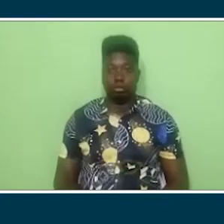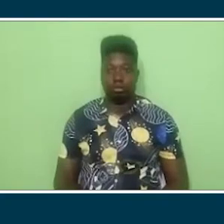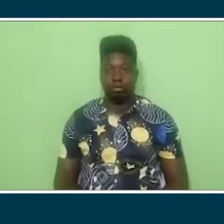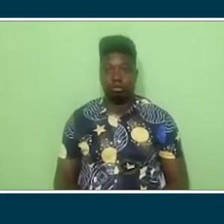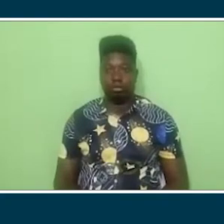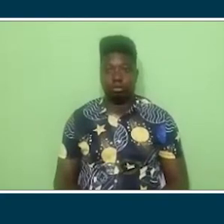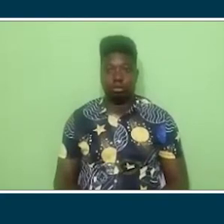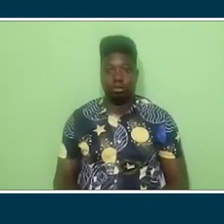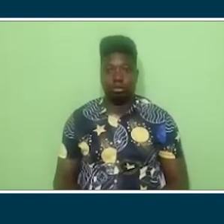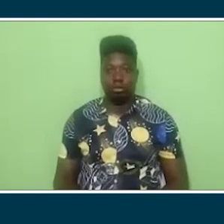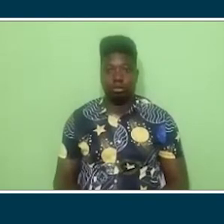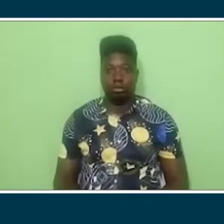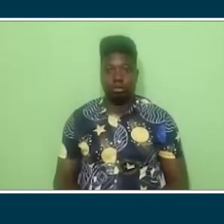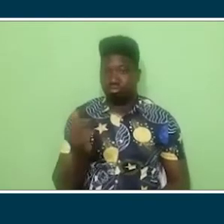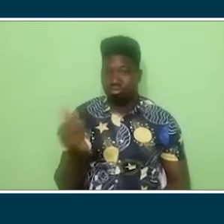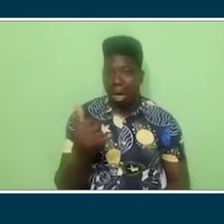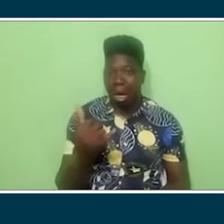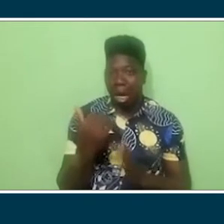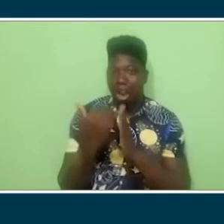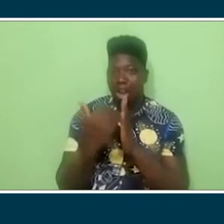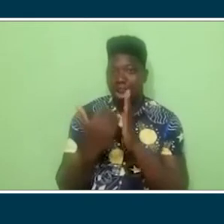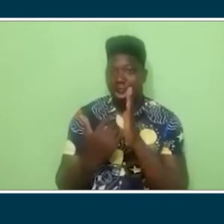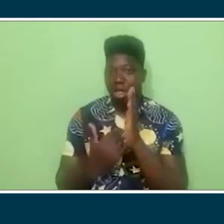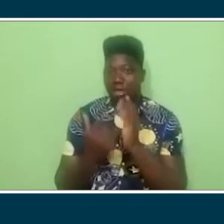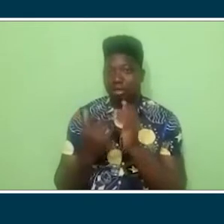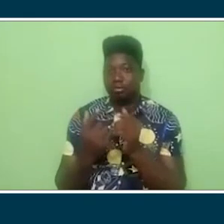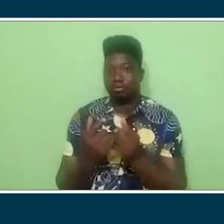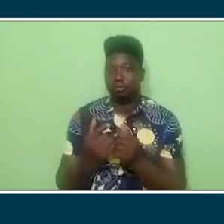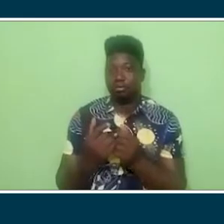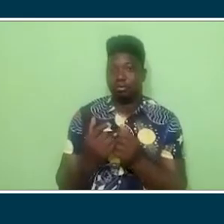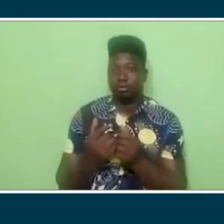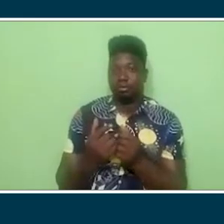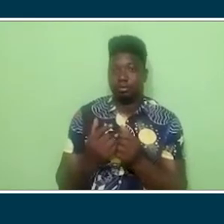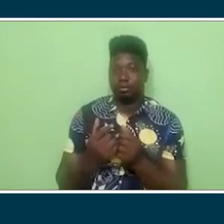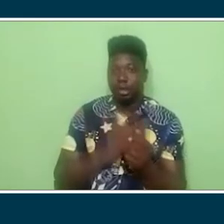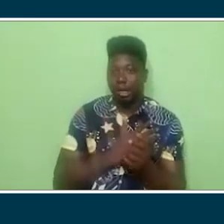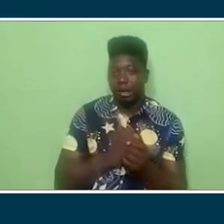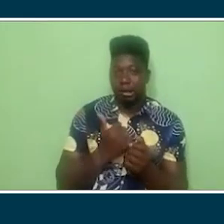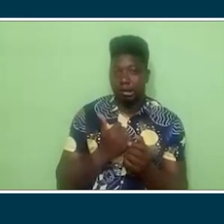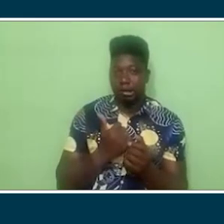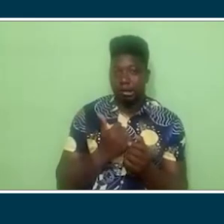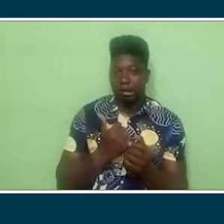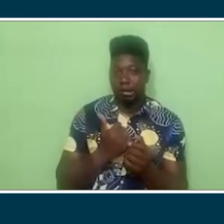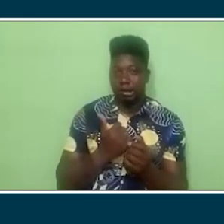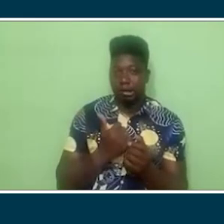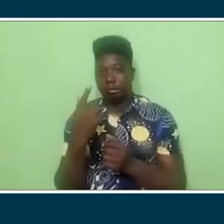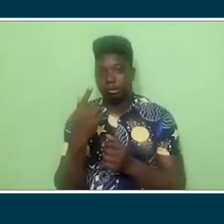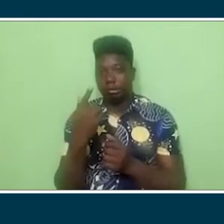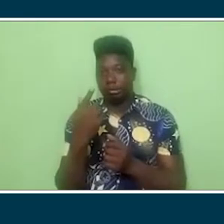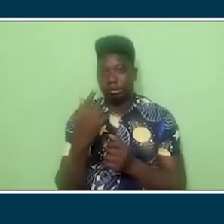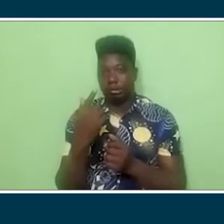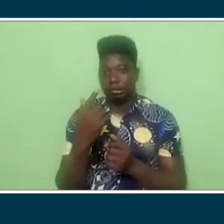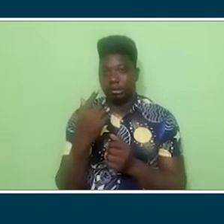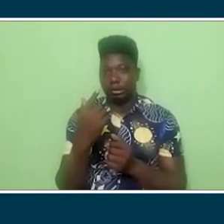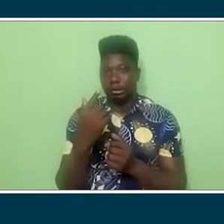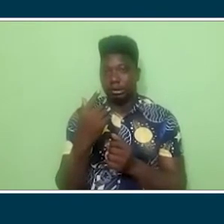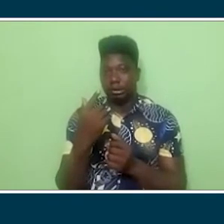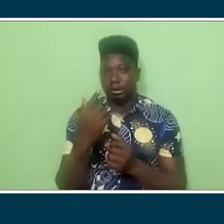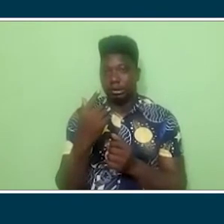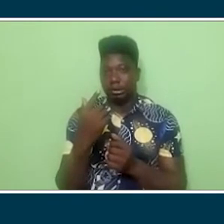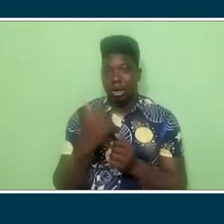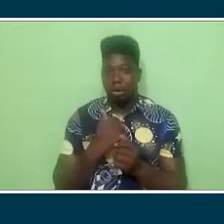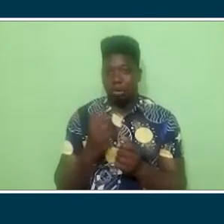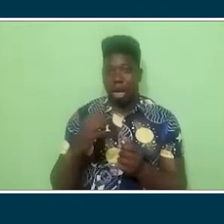to pseudomoralism, where there's a pretext for the call out. There's a pretense to